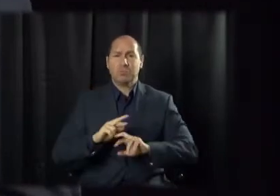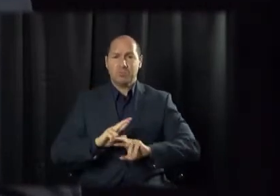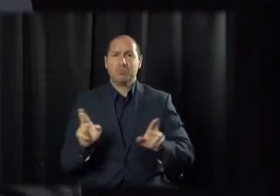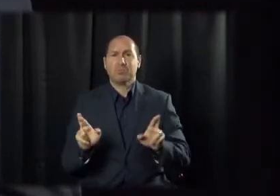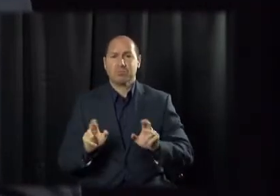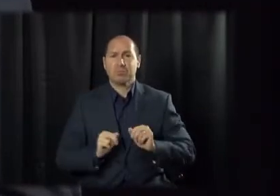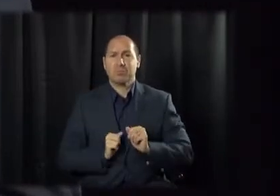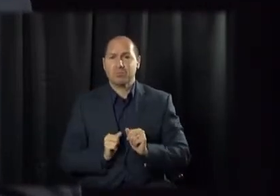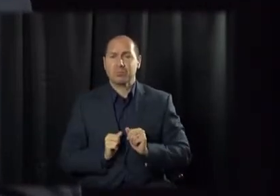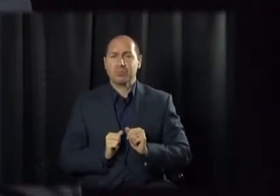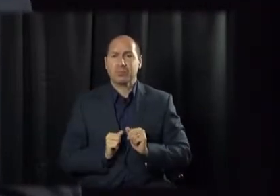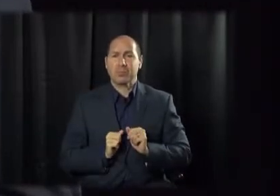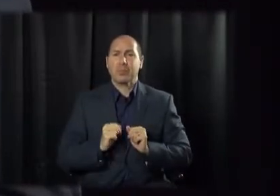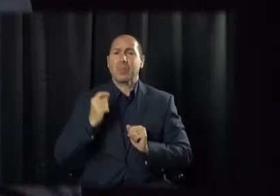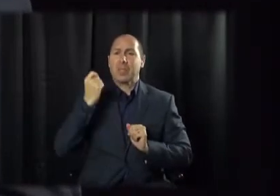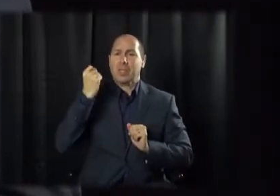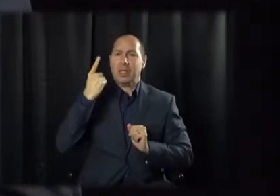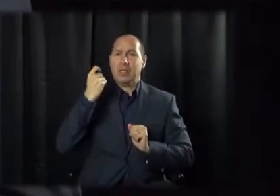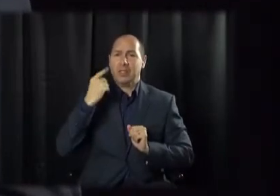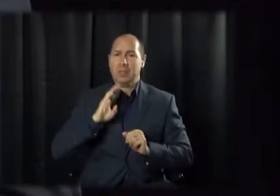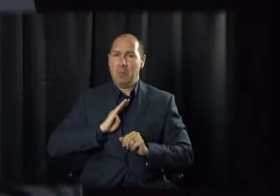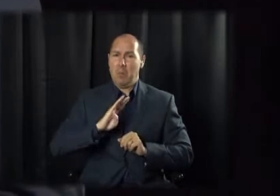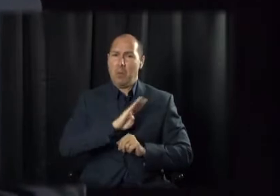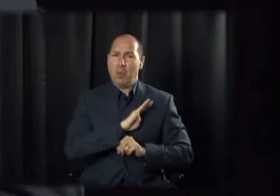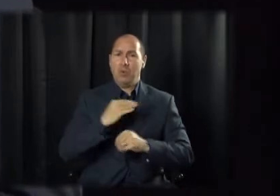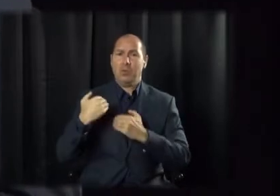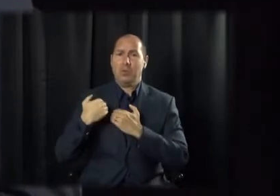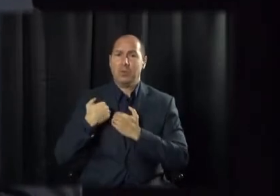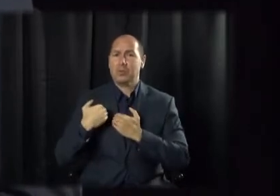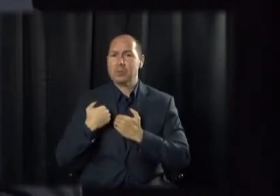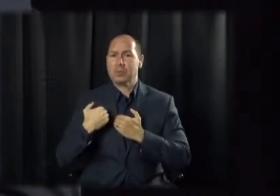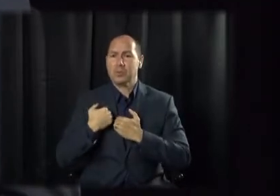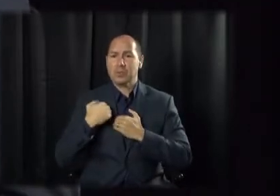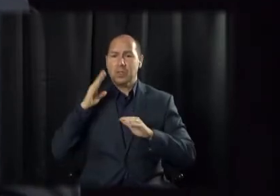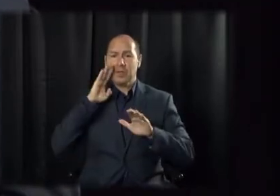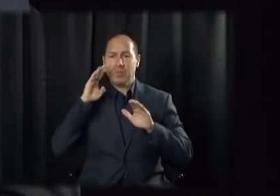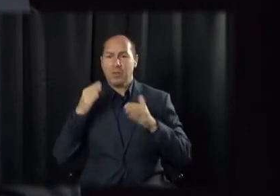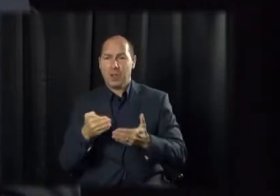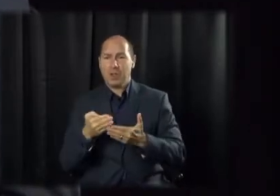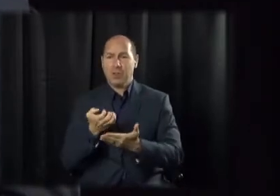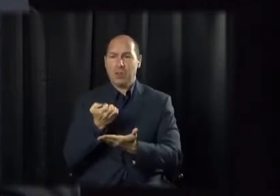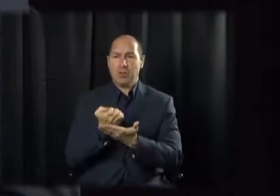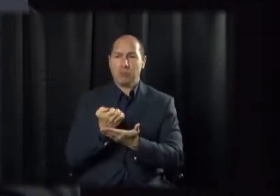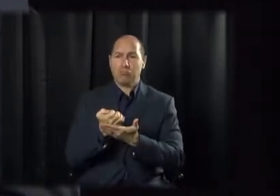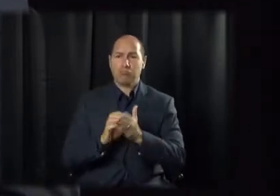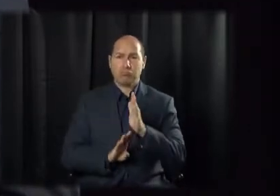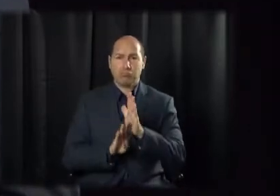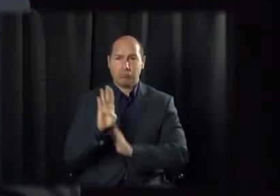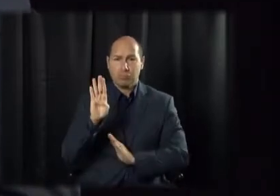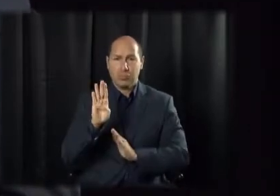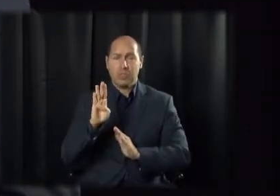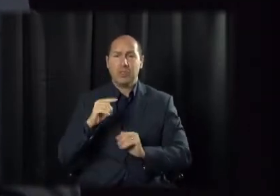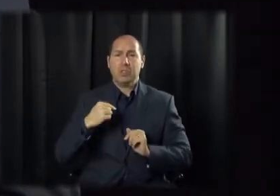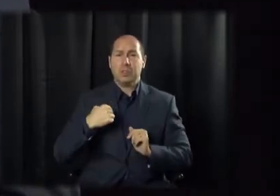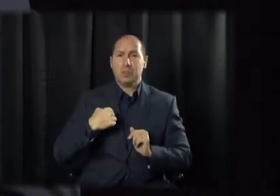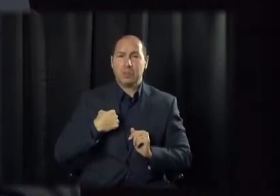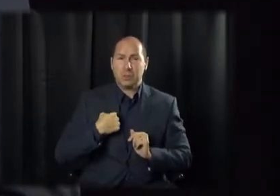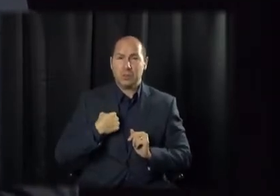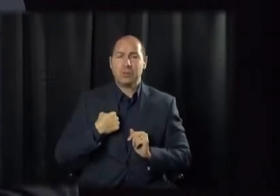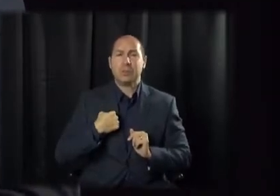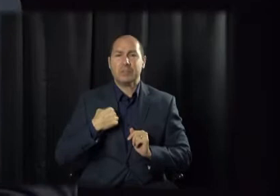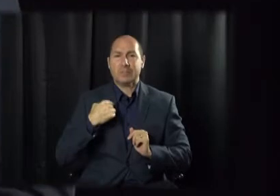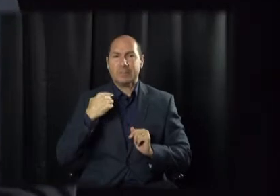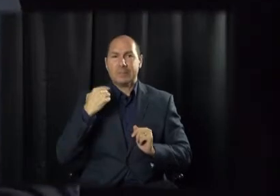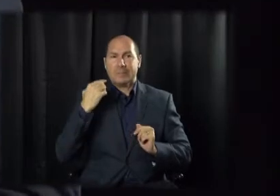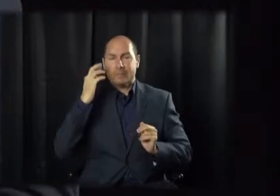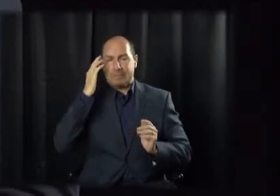responsibility is to focus on economic growth, and I'm concerned that there's